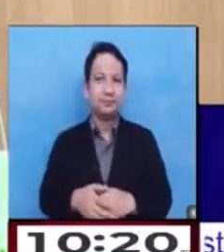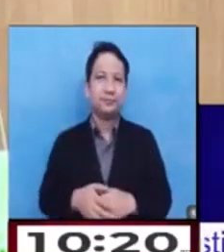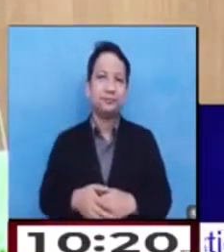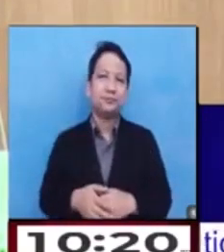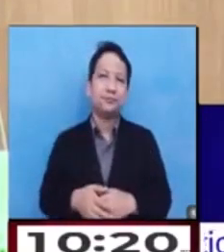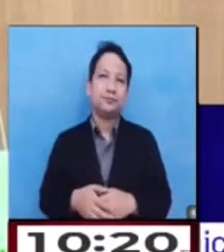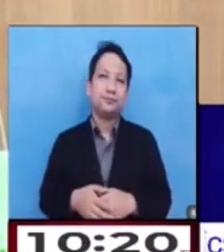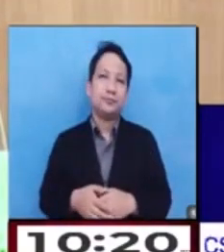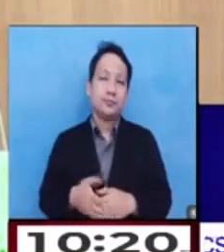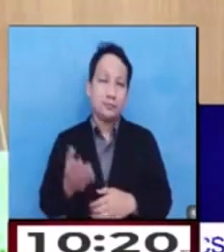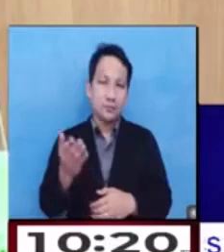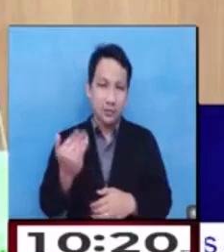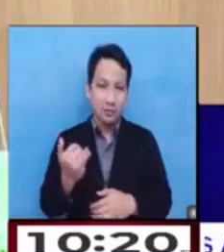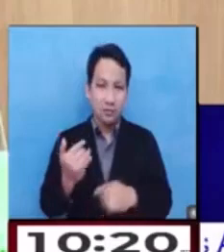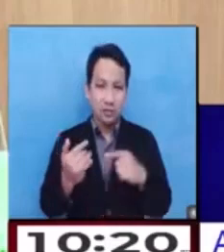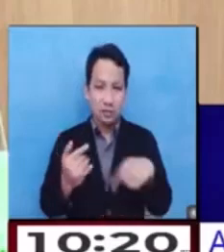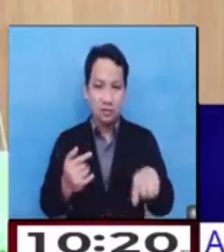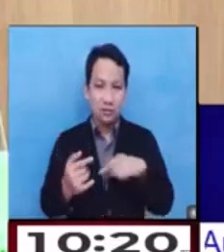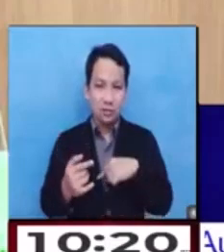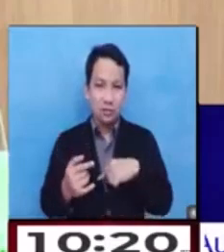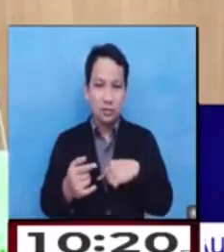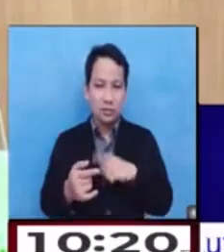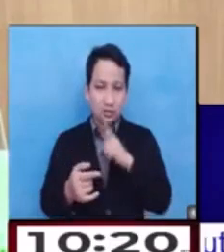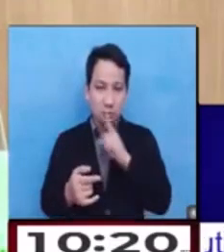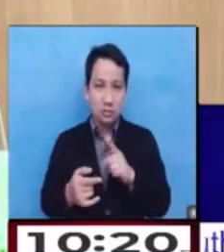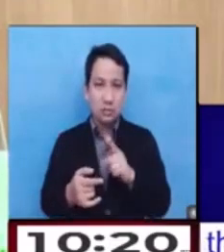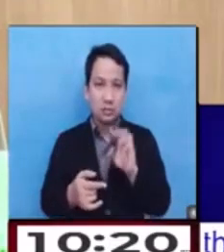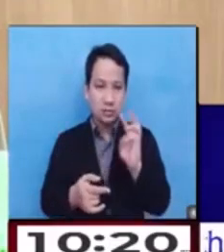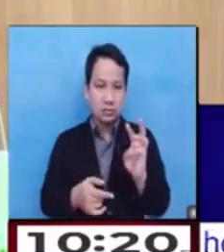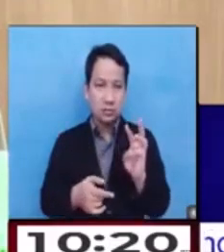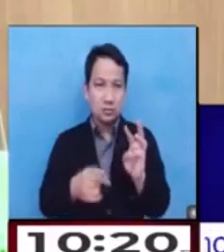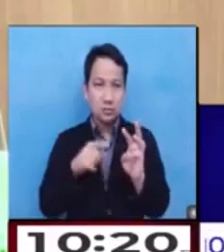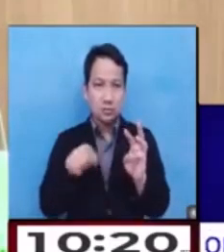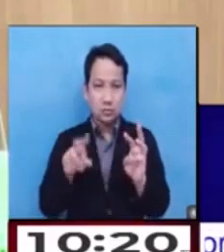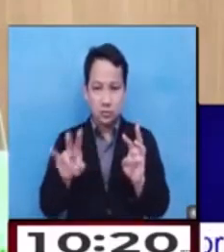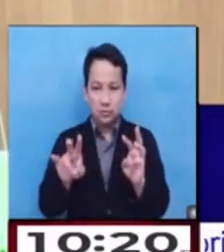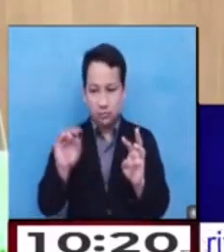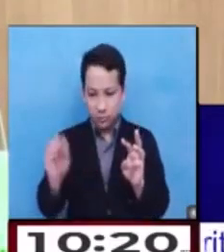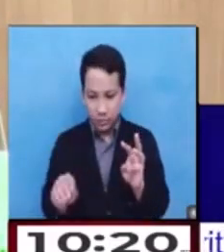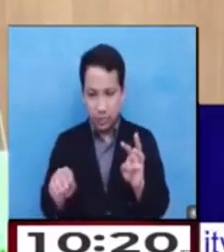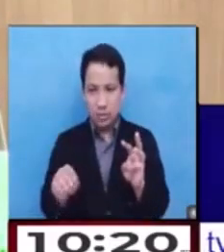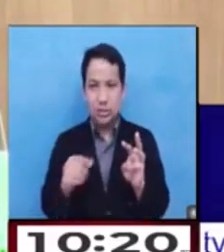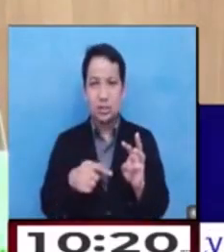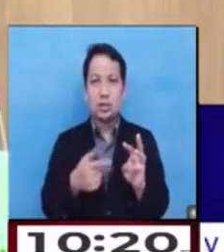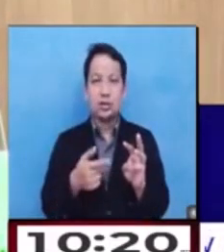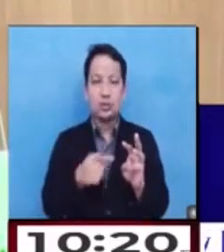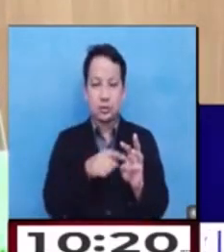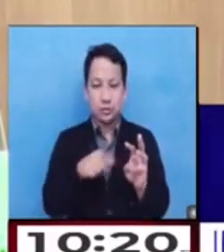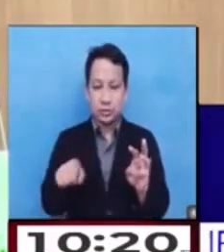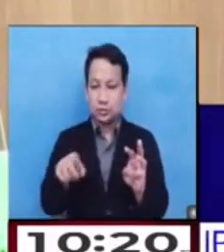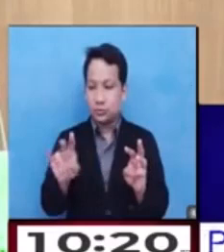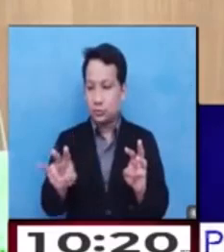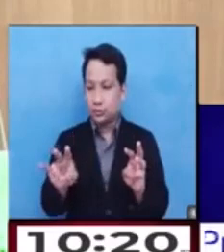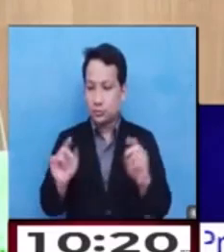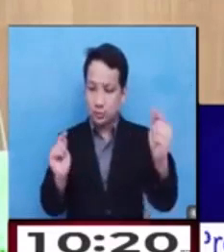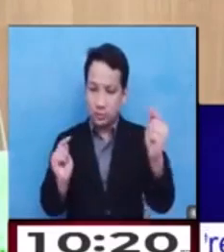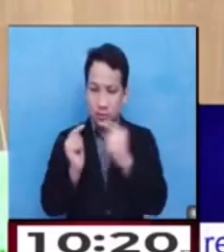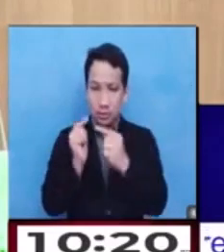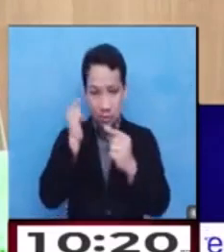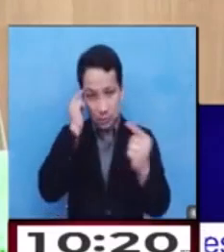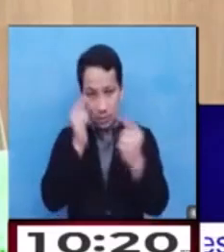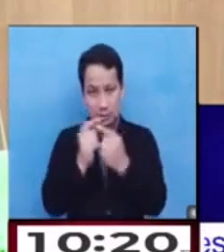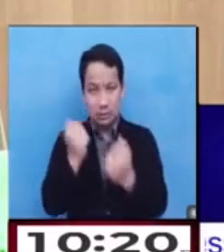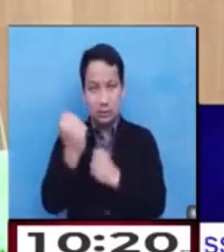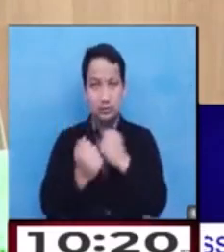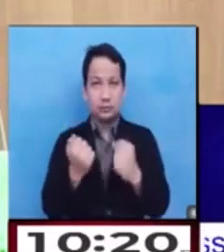that's how, in fact, that the 6 to 7% that we have targeted for this year also takes